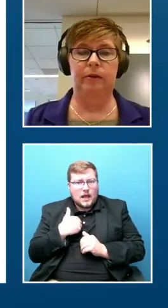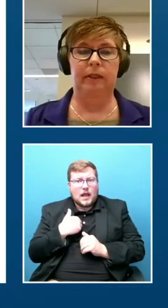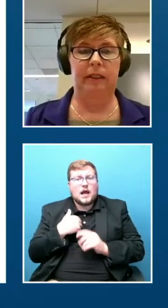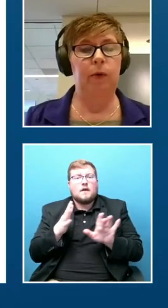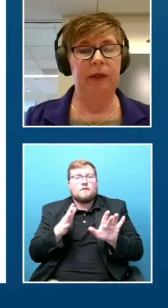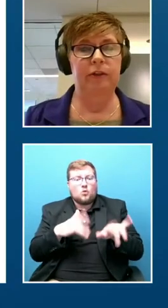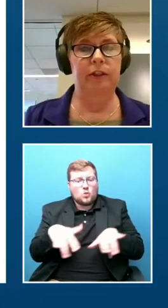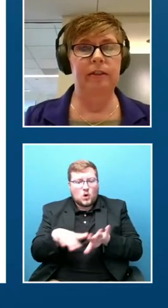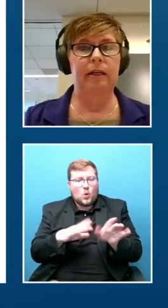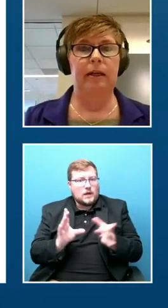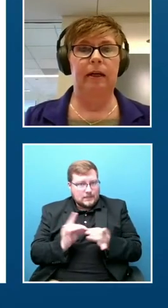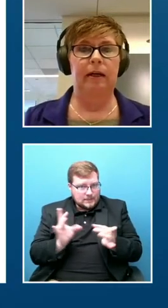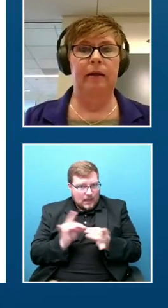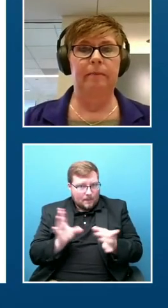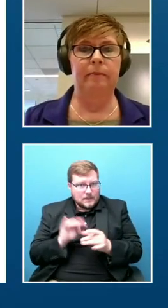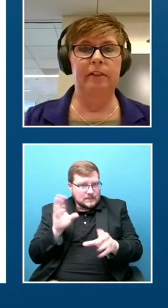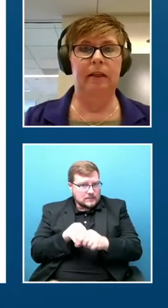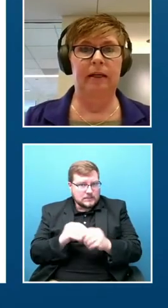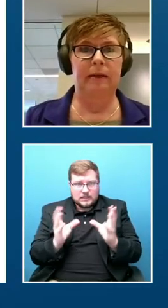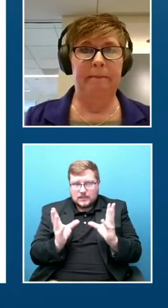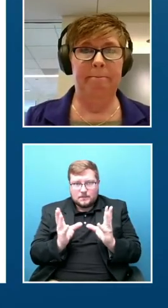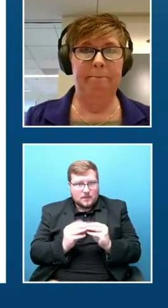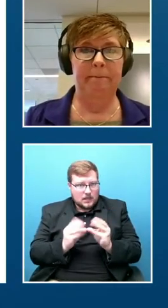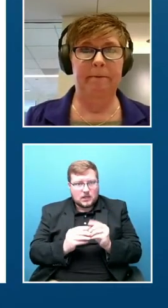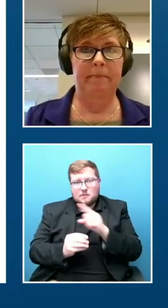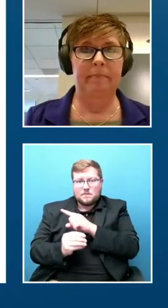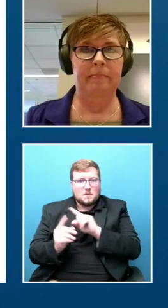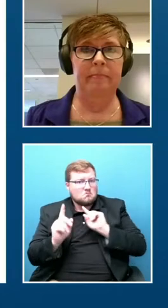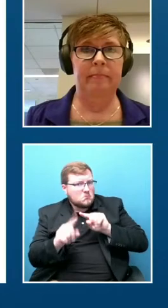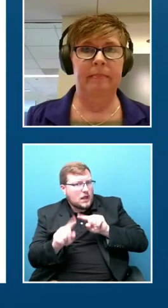to answer any questions. Slide.